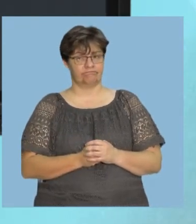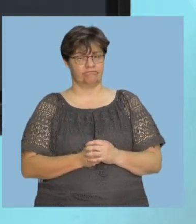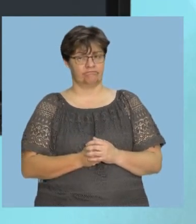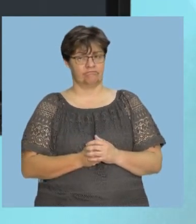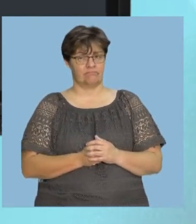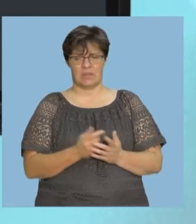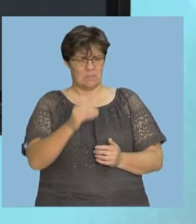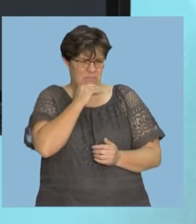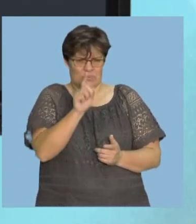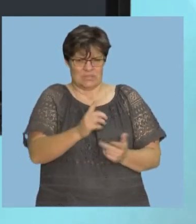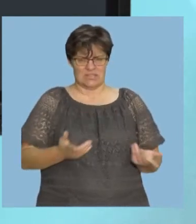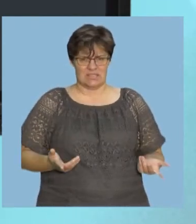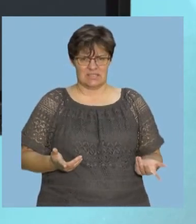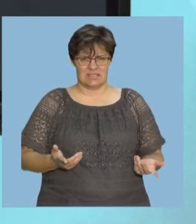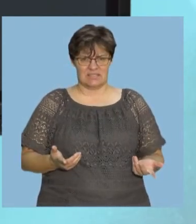What does that mean?